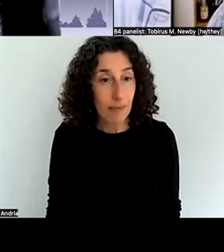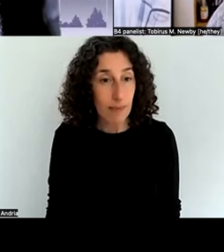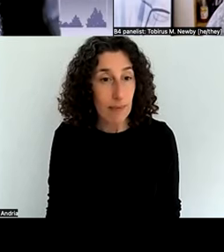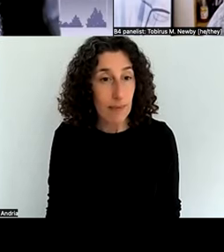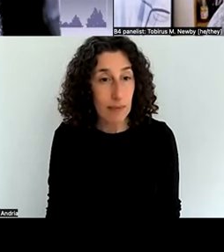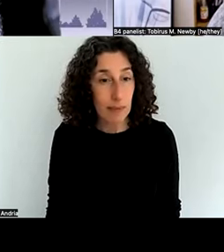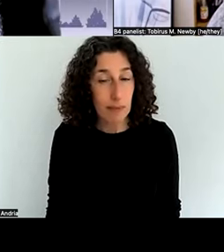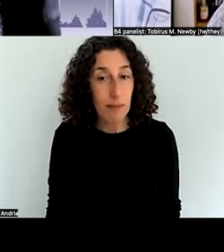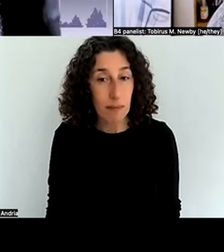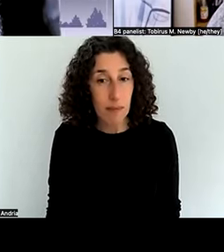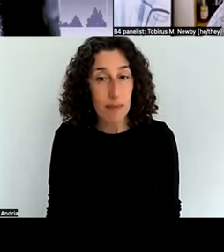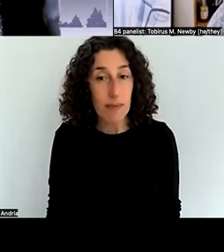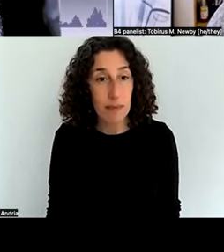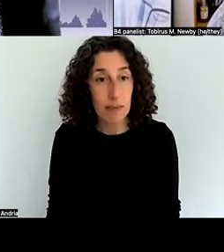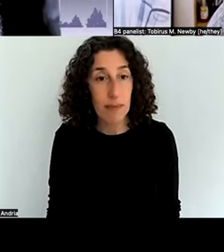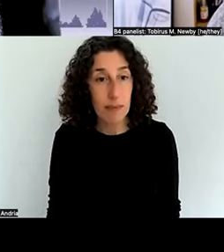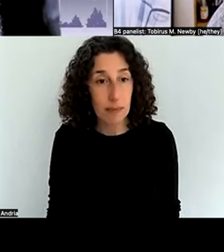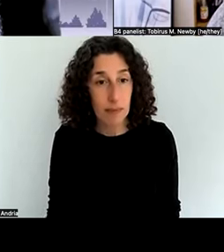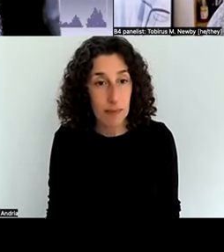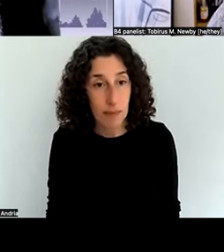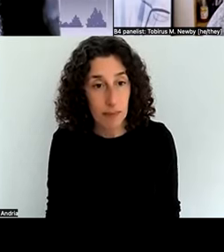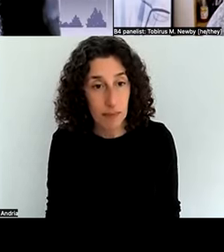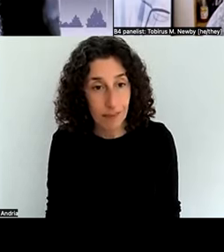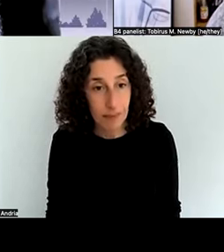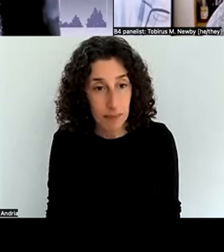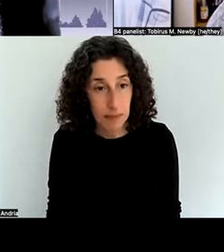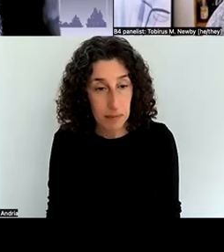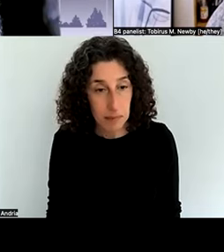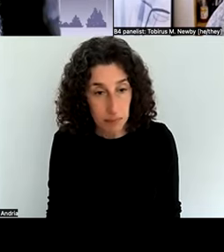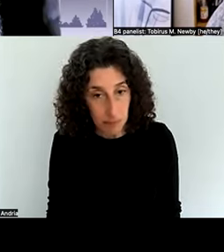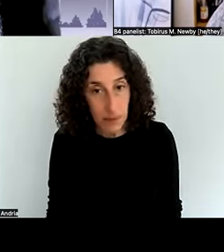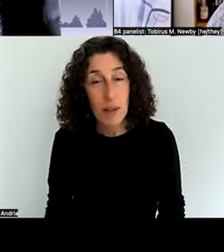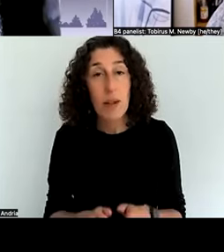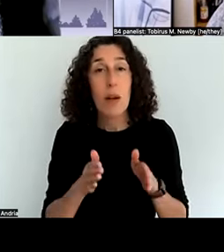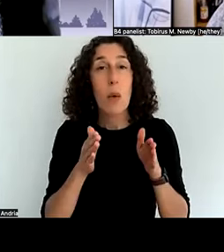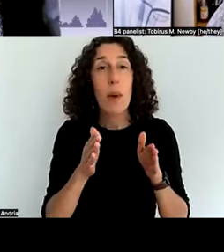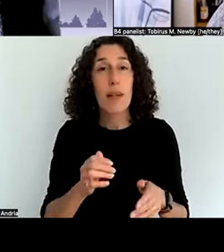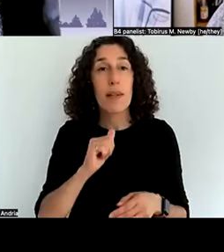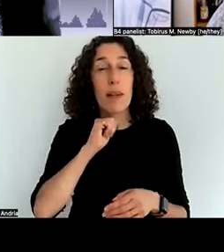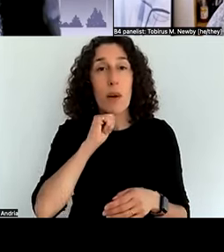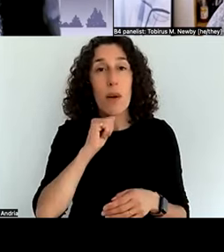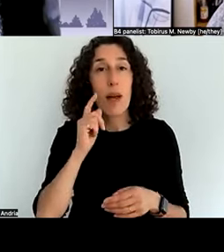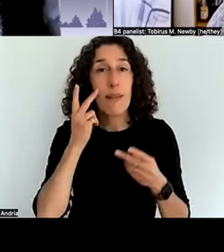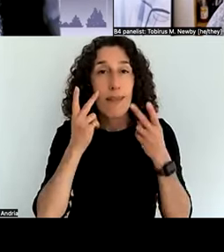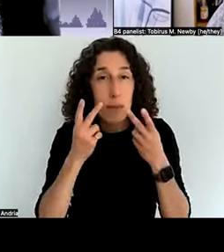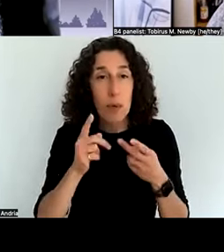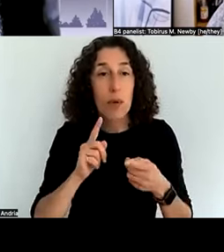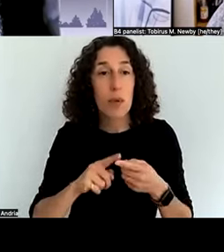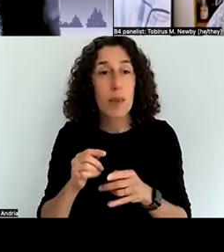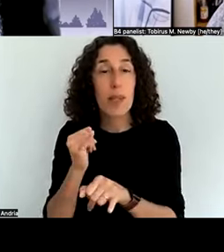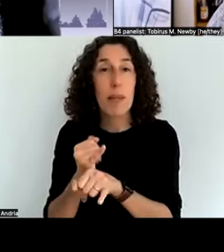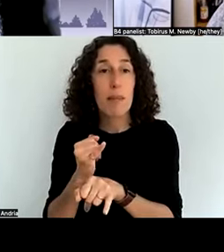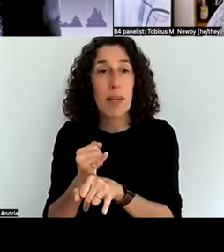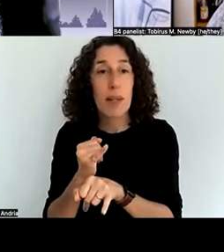there are groups of folks on campus who have been taking care of each other in ways that aren't visible to the campus that we could probably learn from. I know that many of